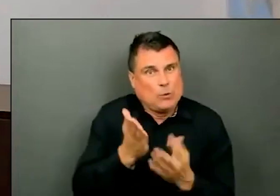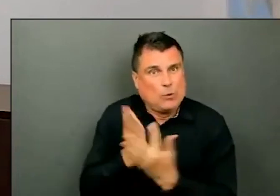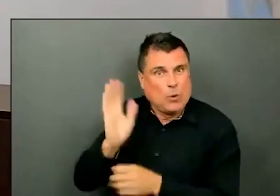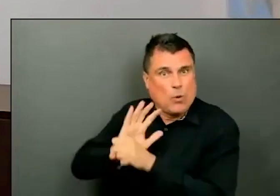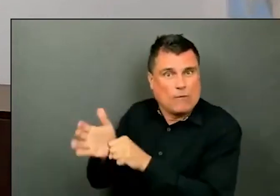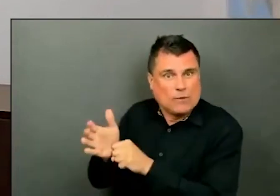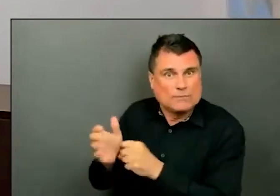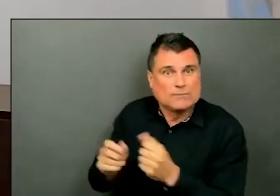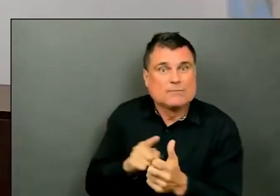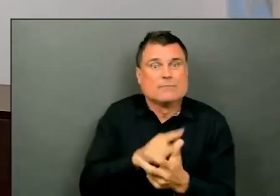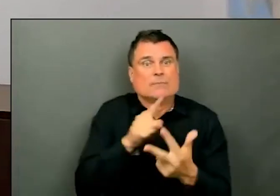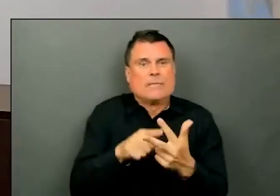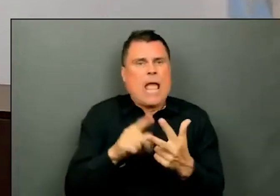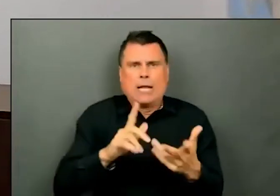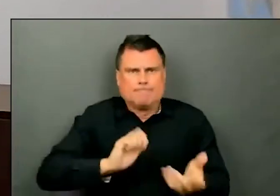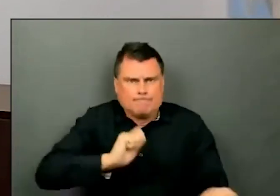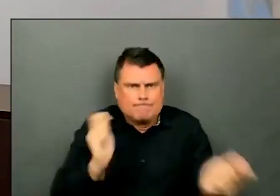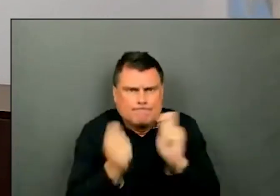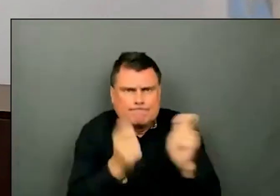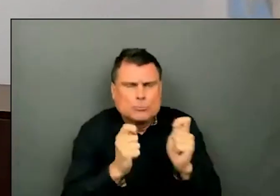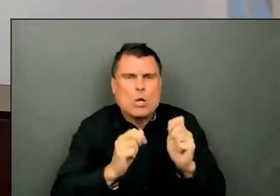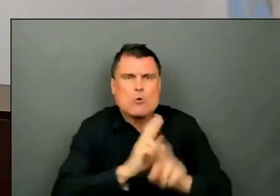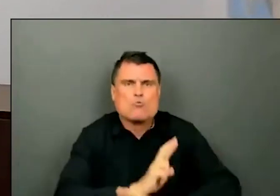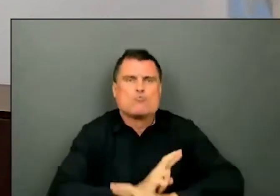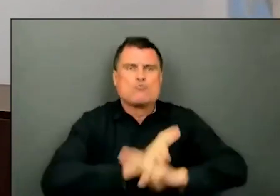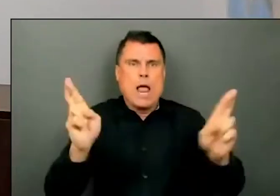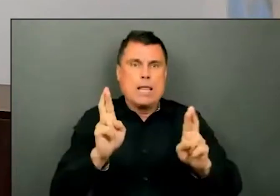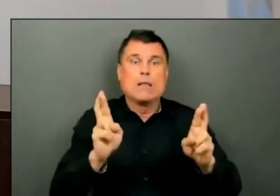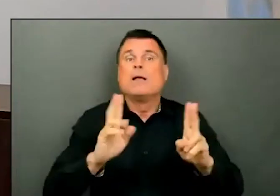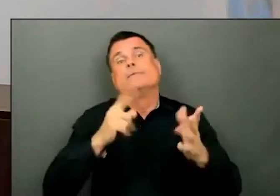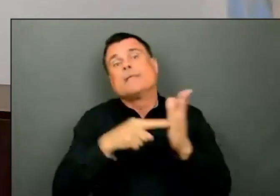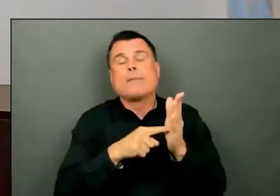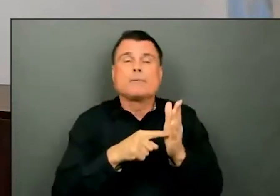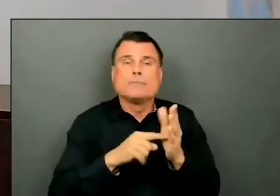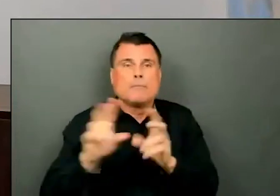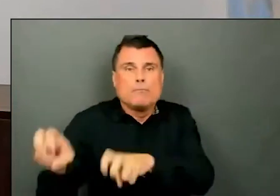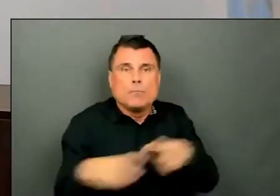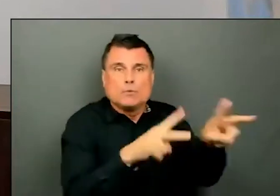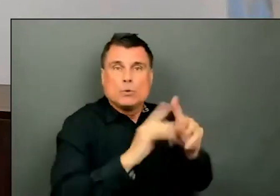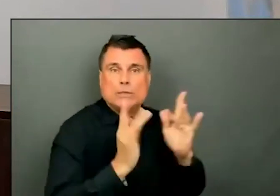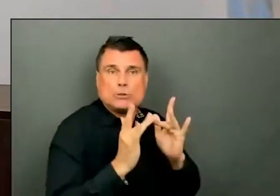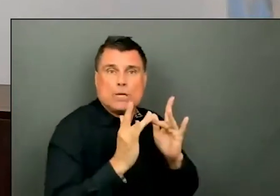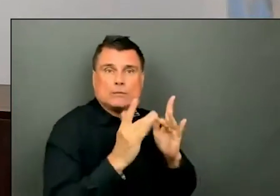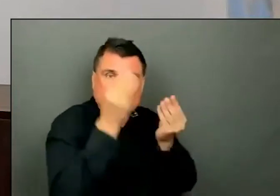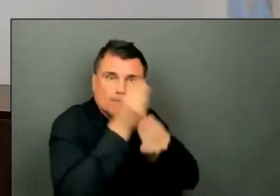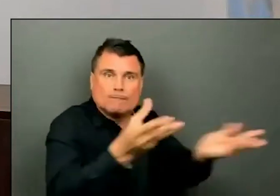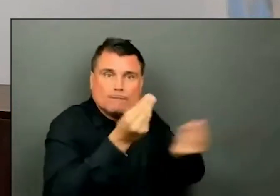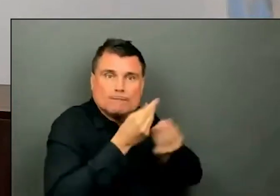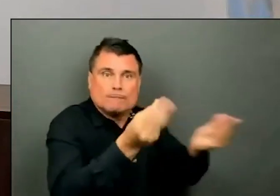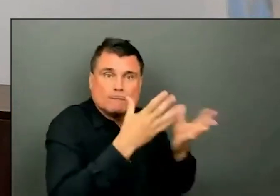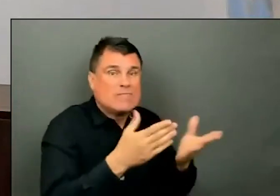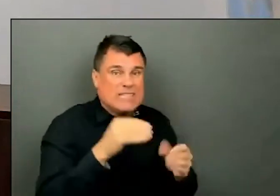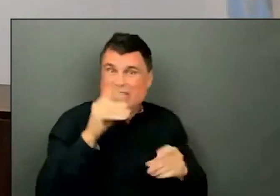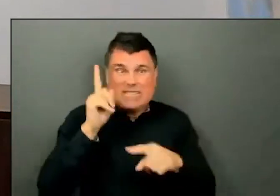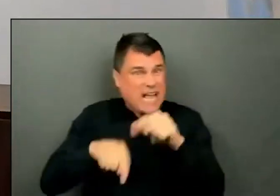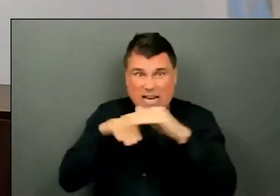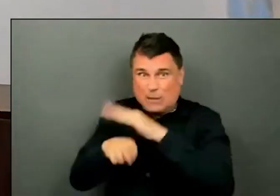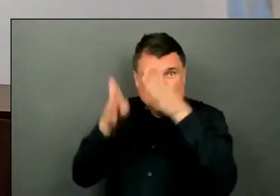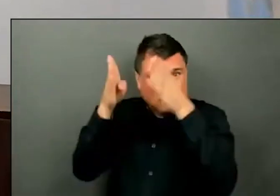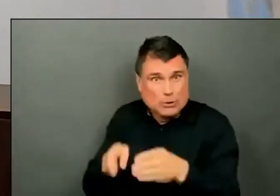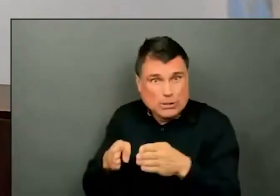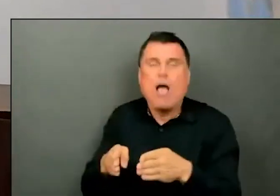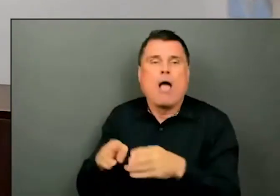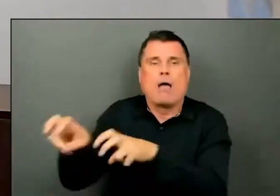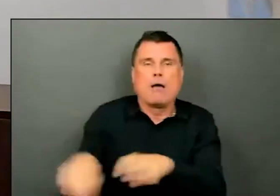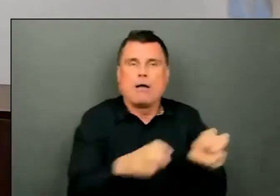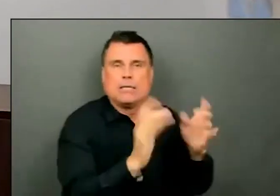of online program. We tried to develop whatever programming we could that could get out to an audience that didn't involve on-site visits.